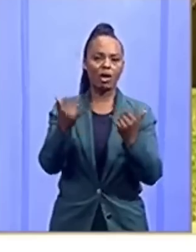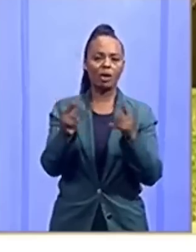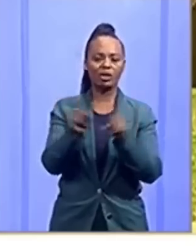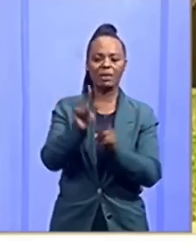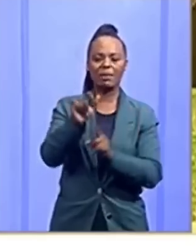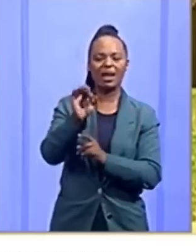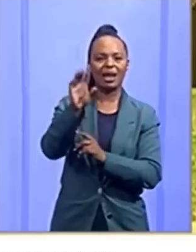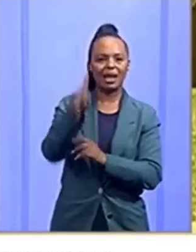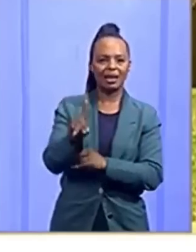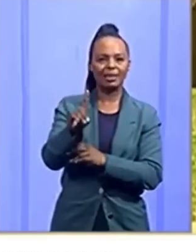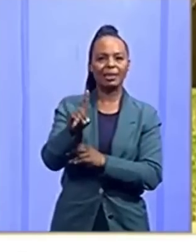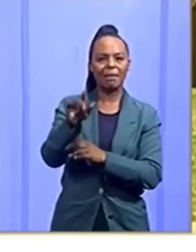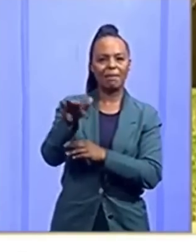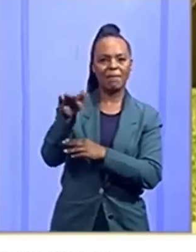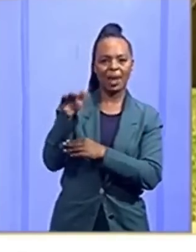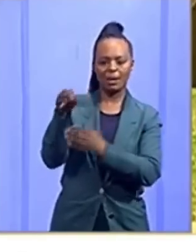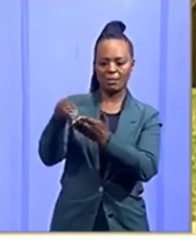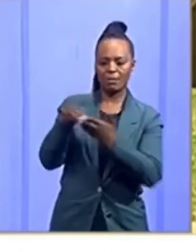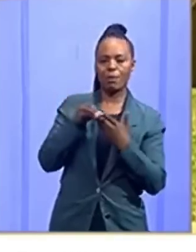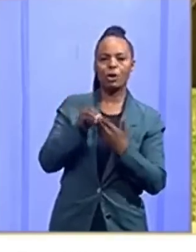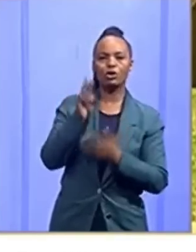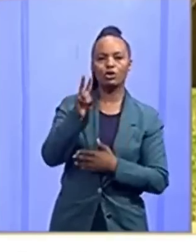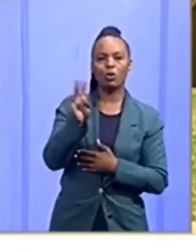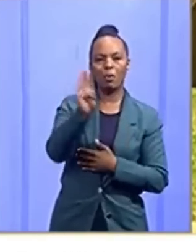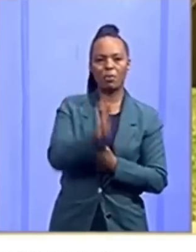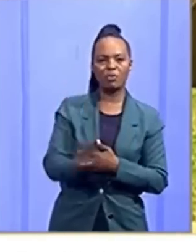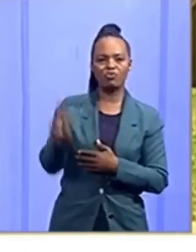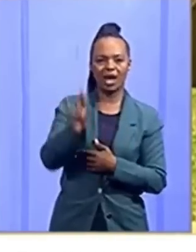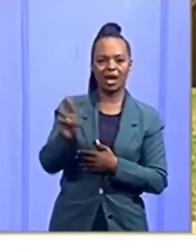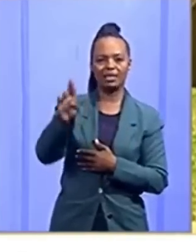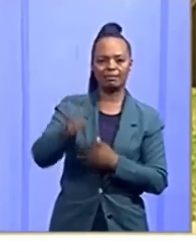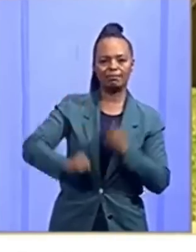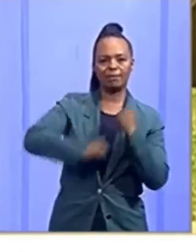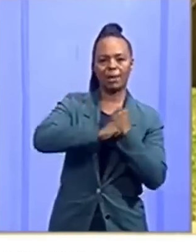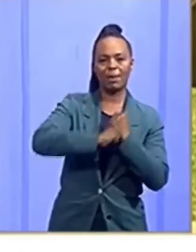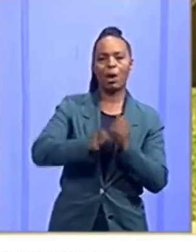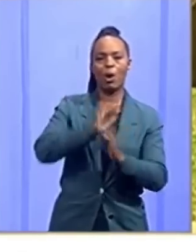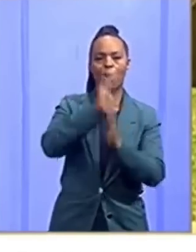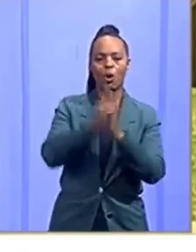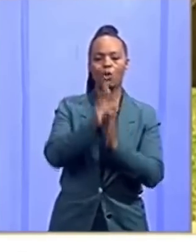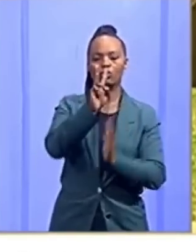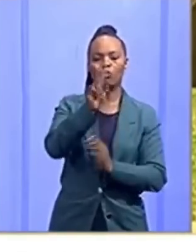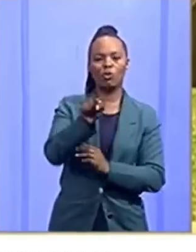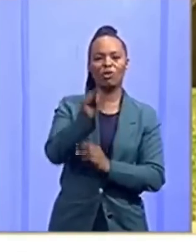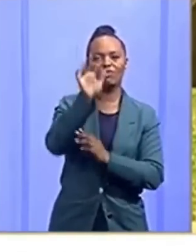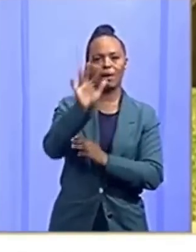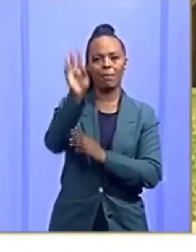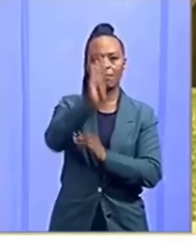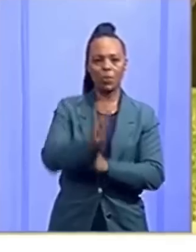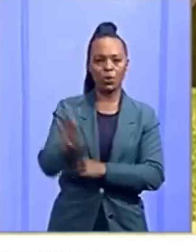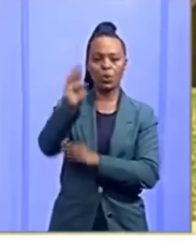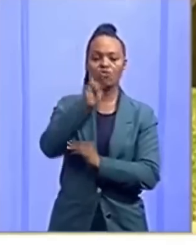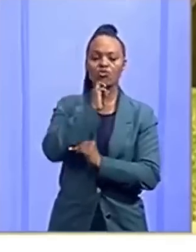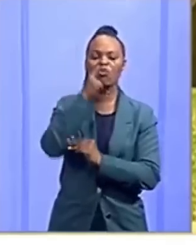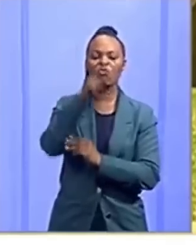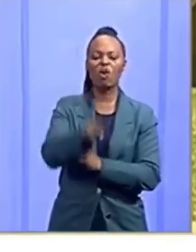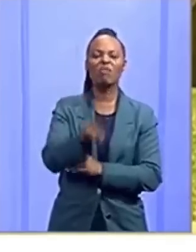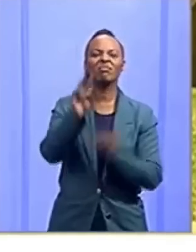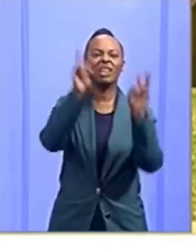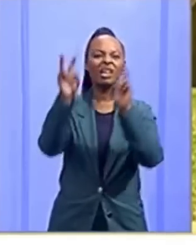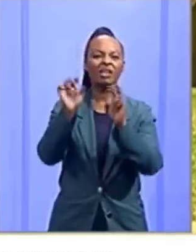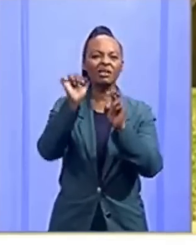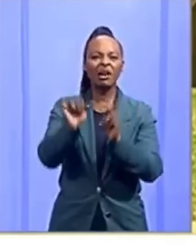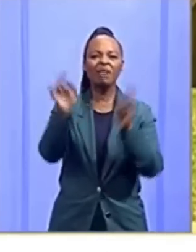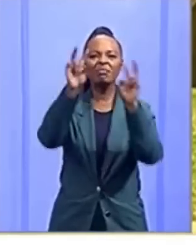le yona e tliste madi a kana ka 2 billion, mme ga o tla o e lebella sentle nna 2.5 billion e tlileng go dirisiwa gore re ka amagana